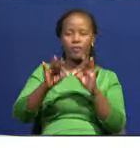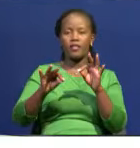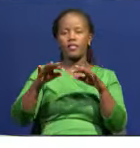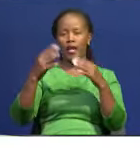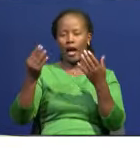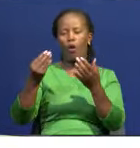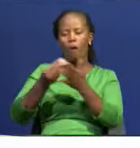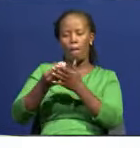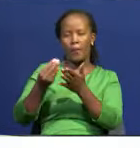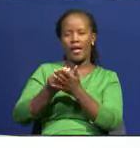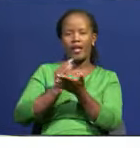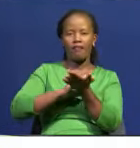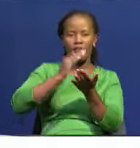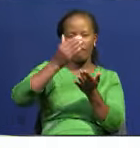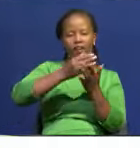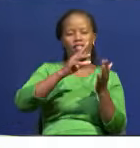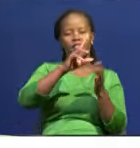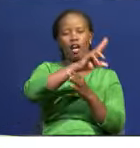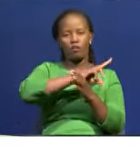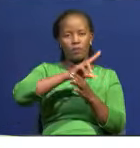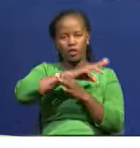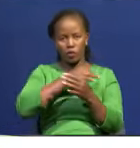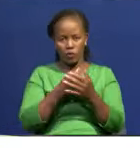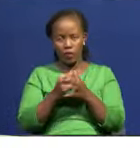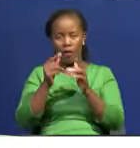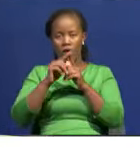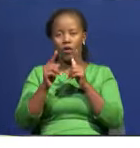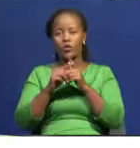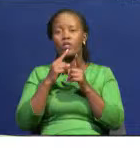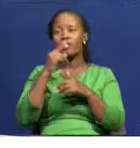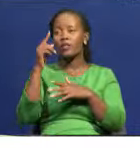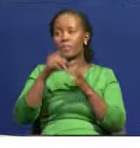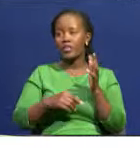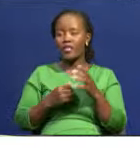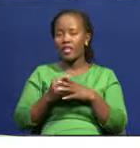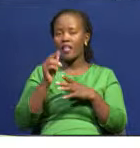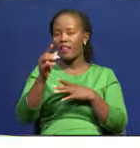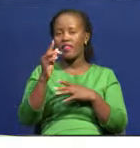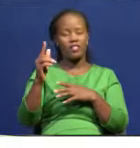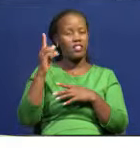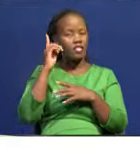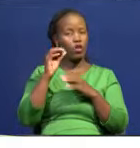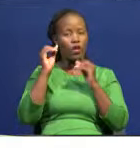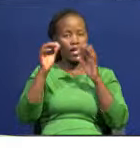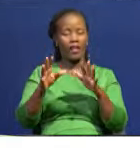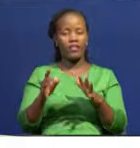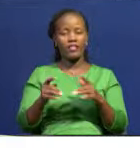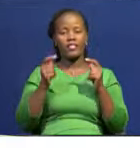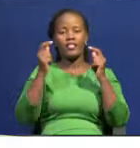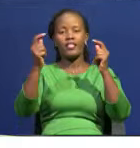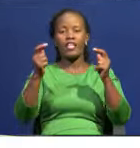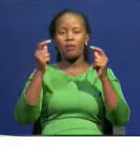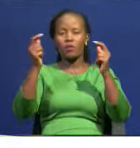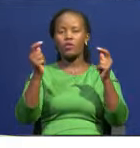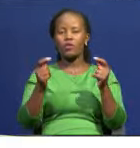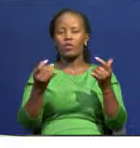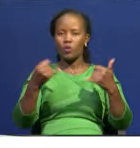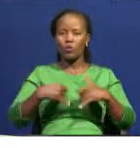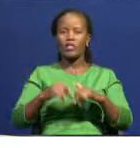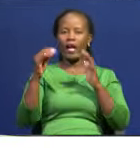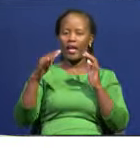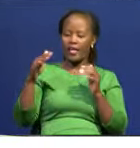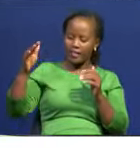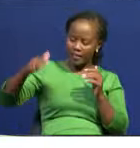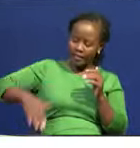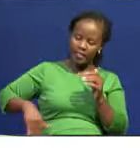further warned against what she terms as the illegal use of demonstrations in the country to derail critical